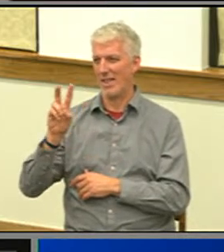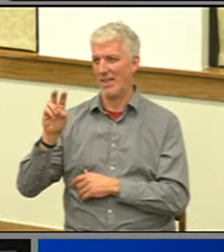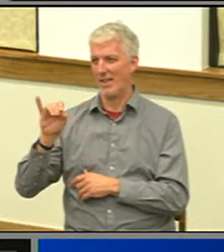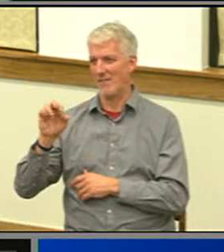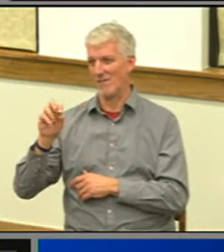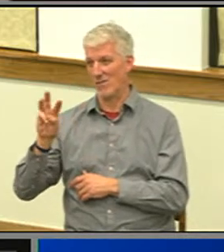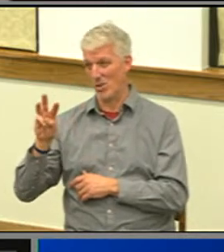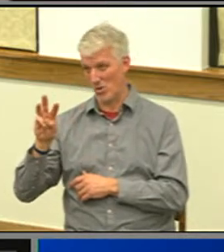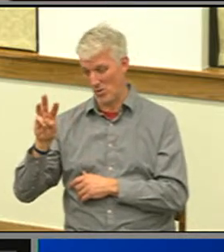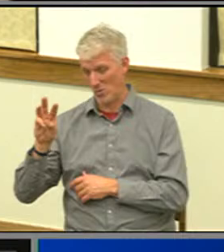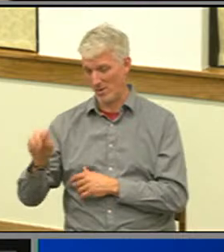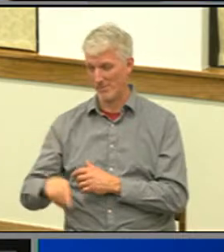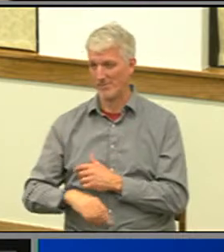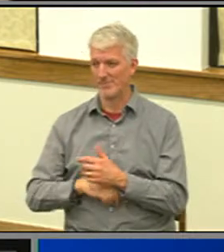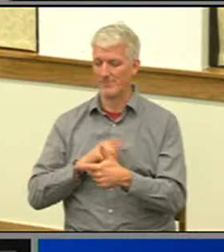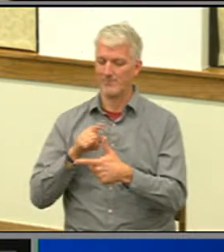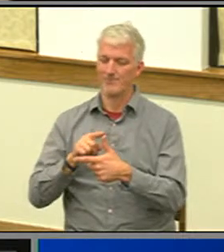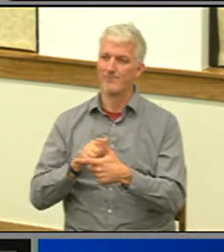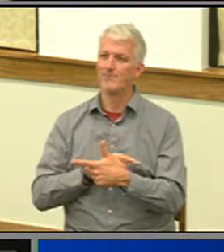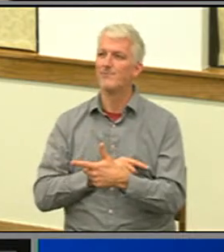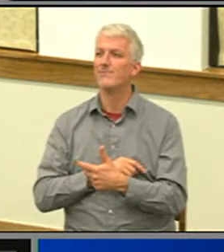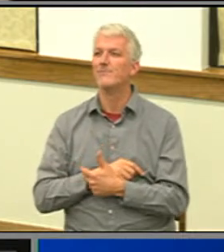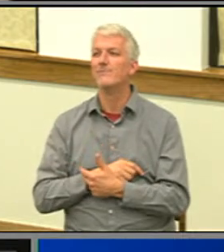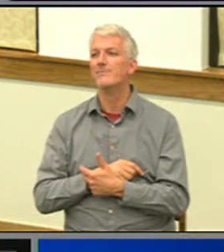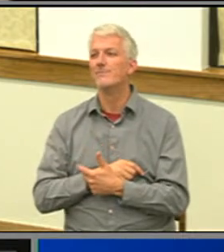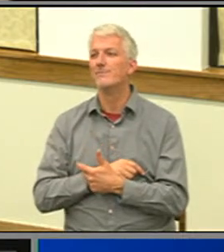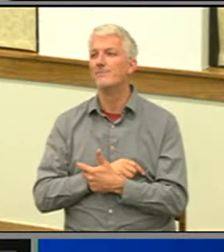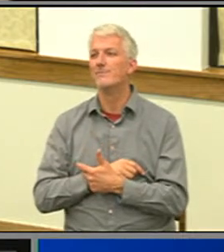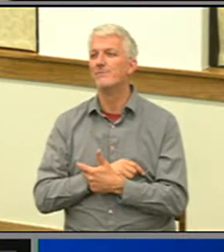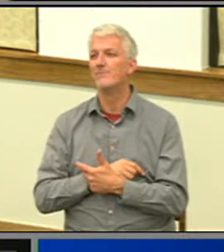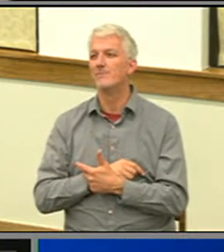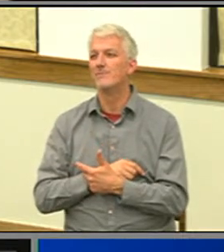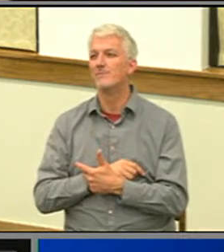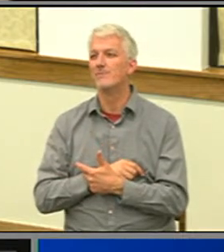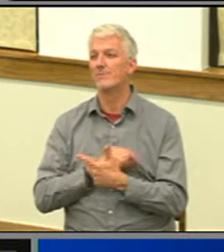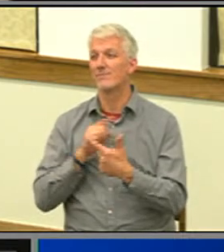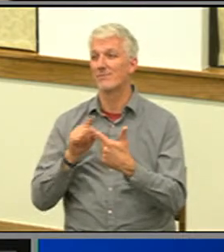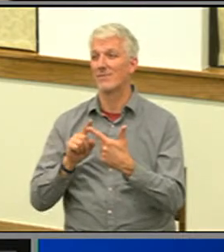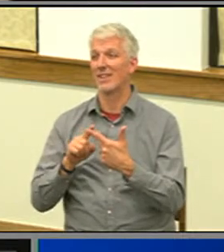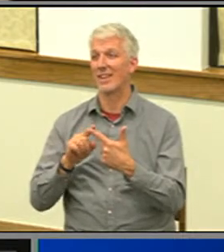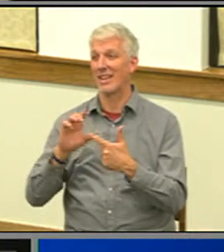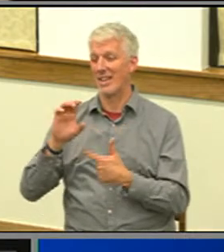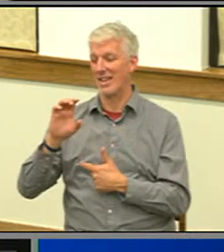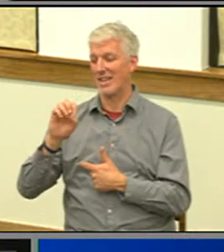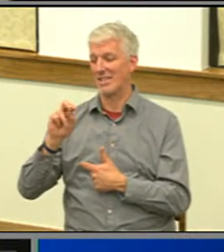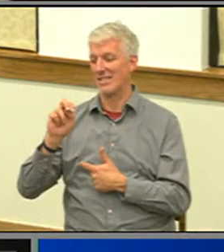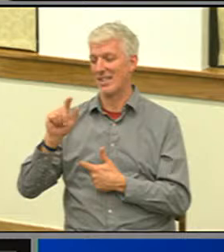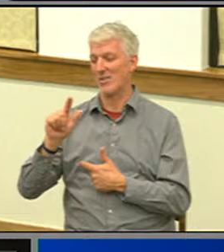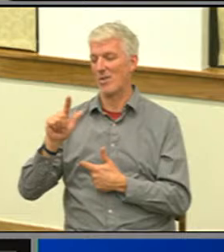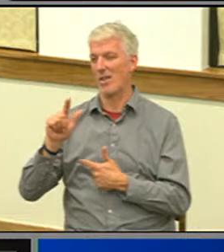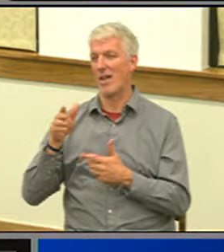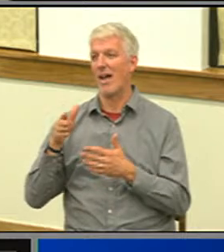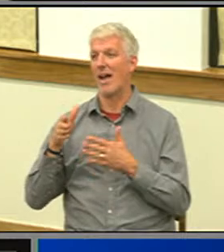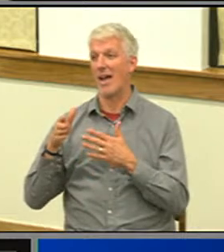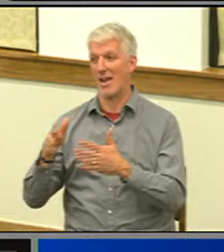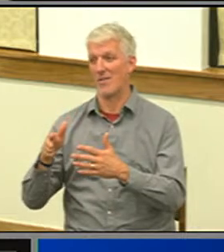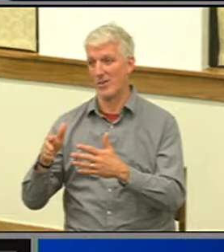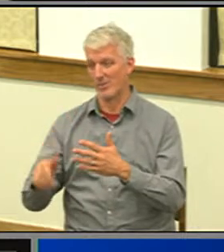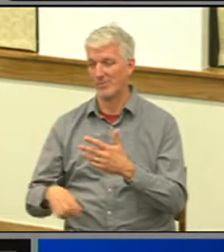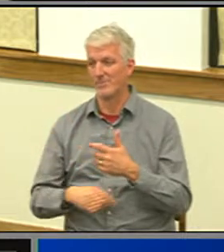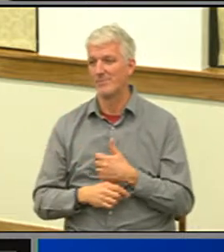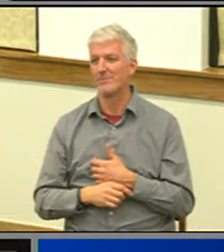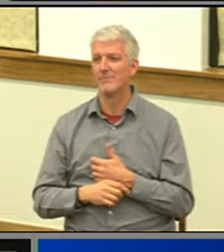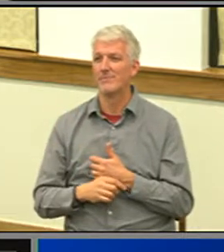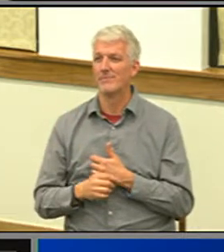Road and the northerly end of Valley View Road, and Central Avenue between Dryden Street and Stalker